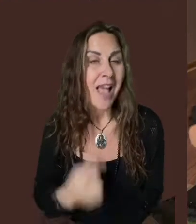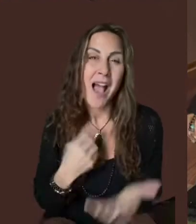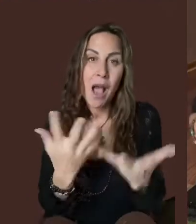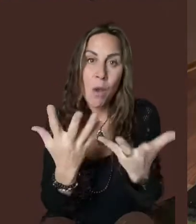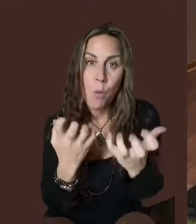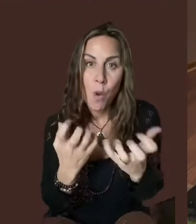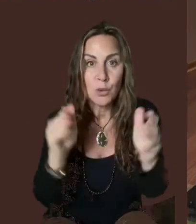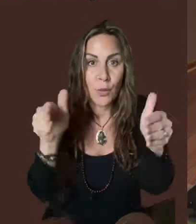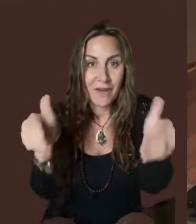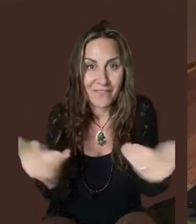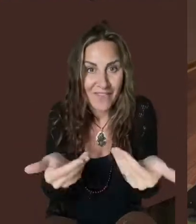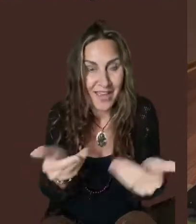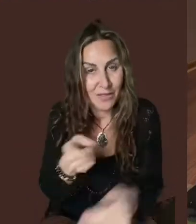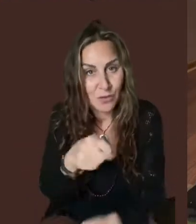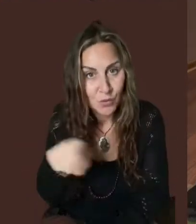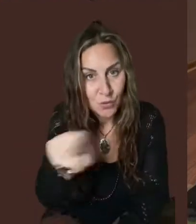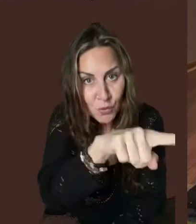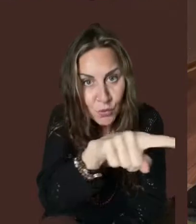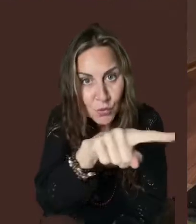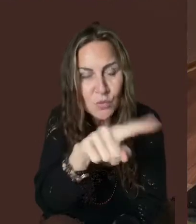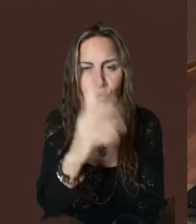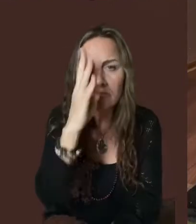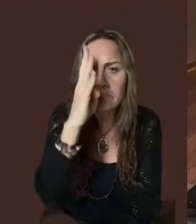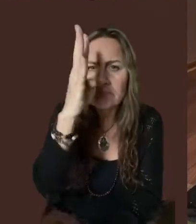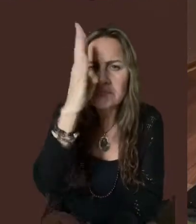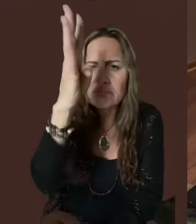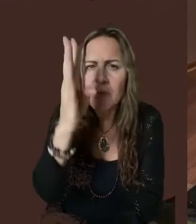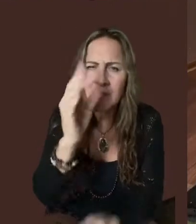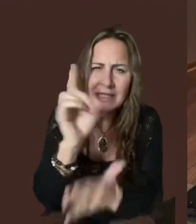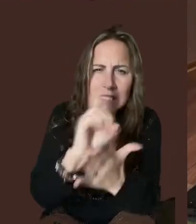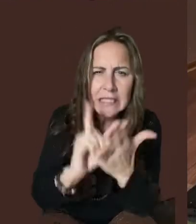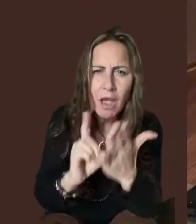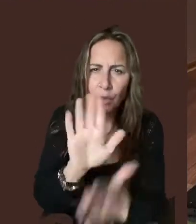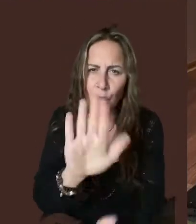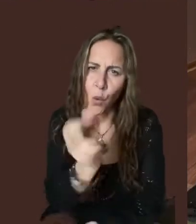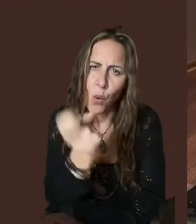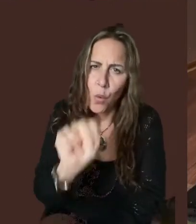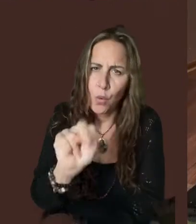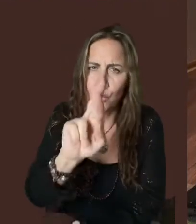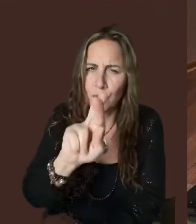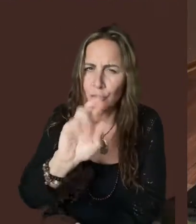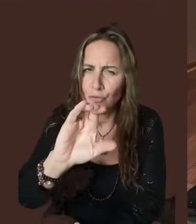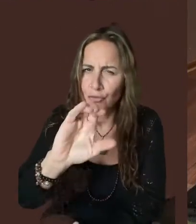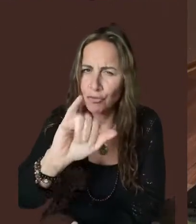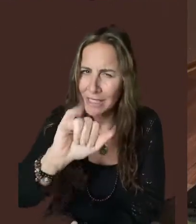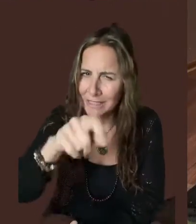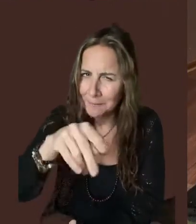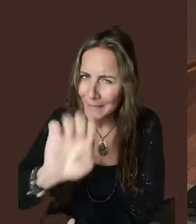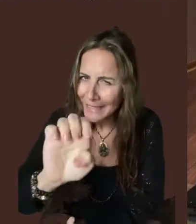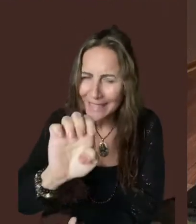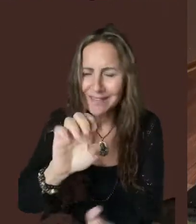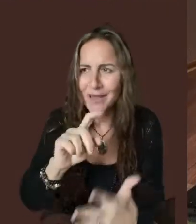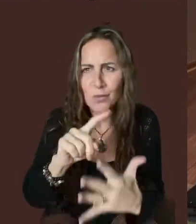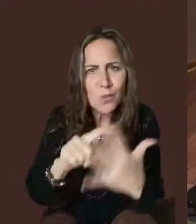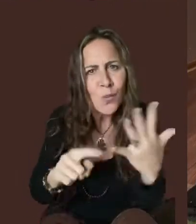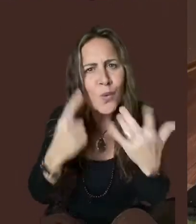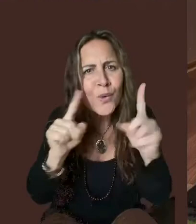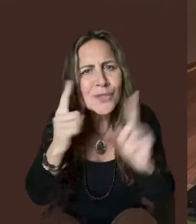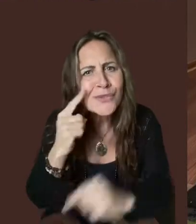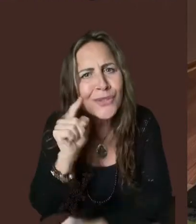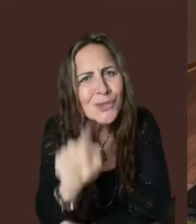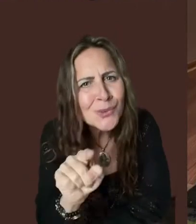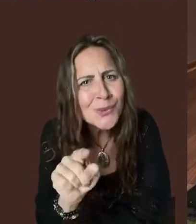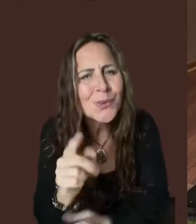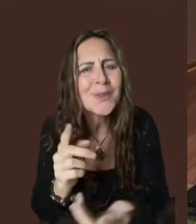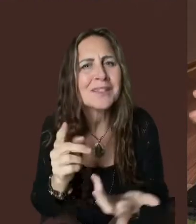I want to invite you to cultivate your own recipe. So on that day in particular, you'll be kind of investigating, what is it that really works